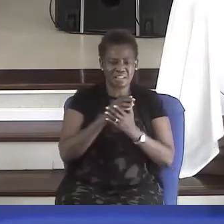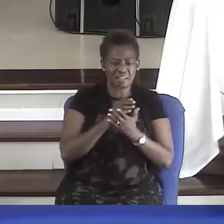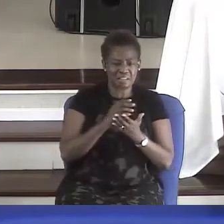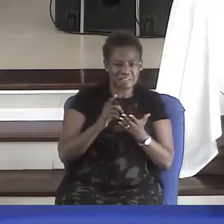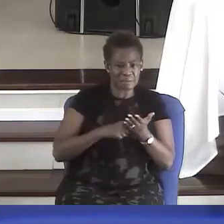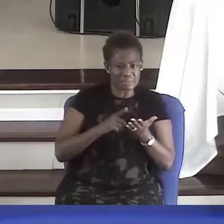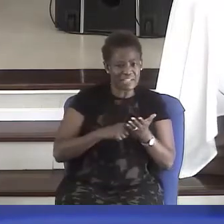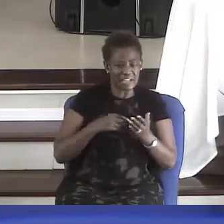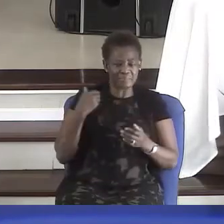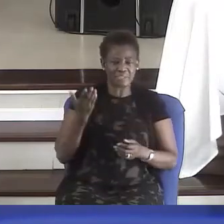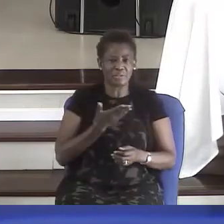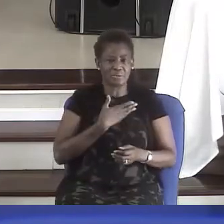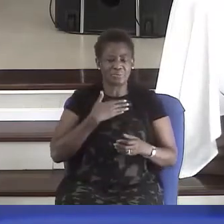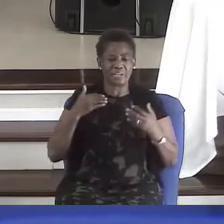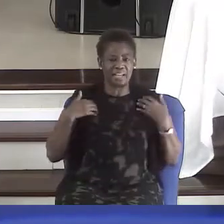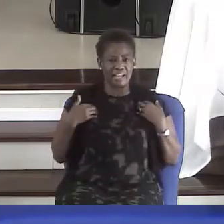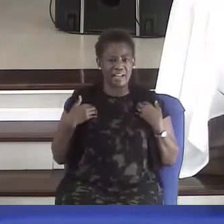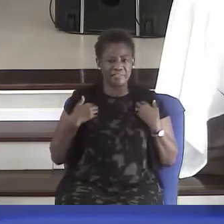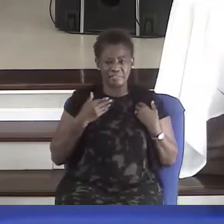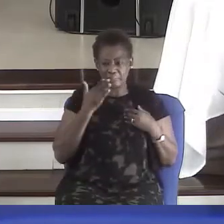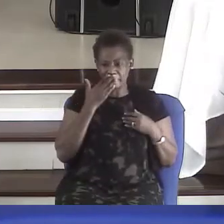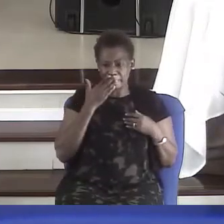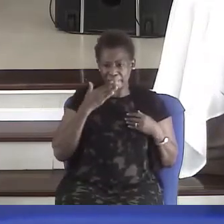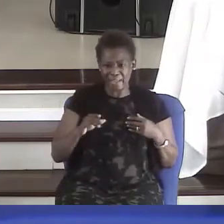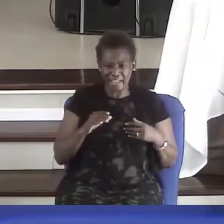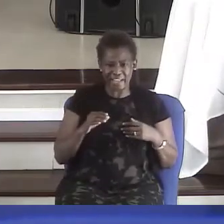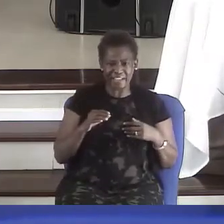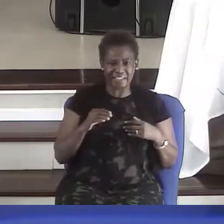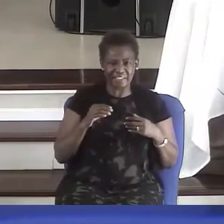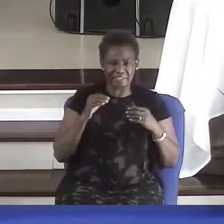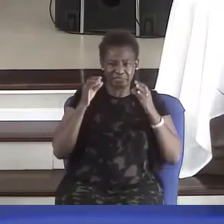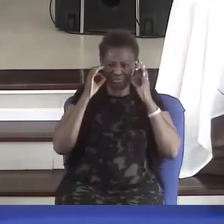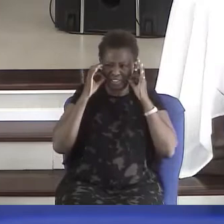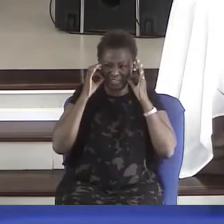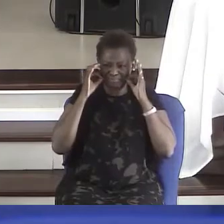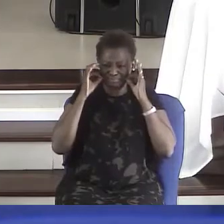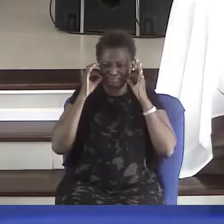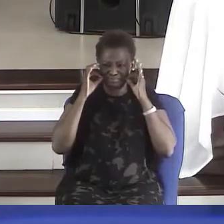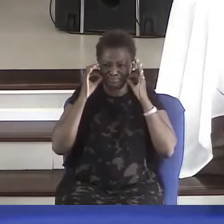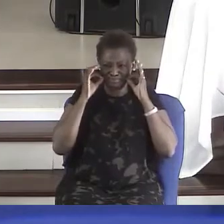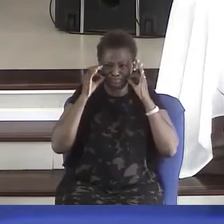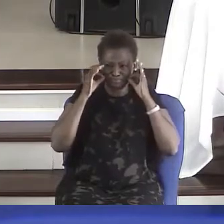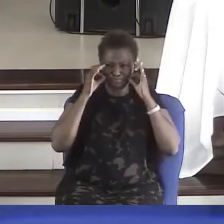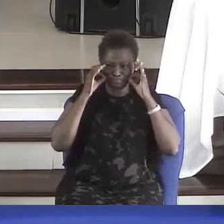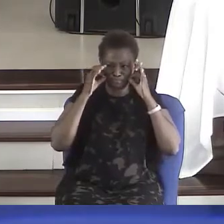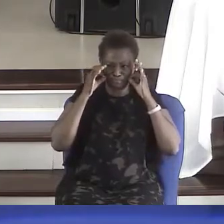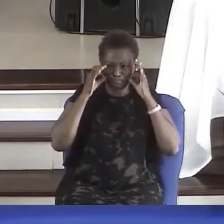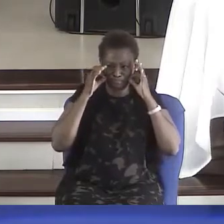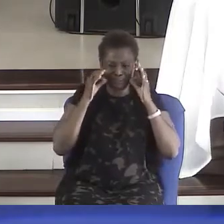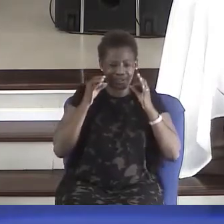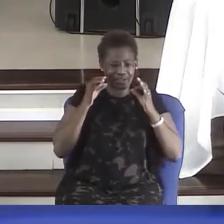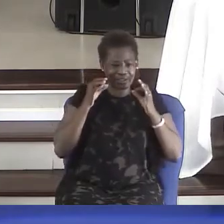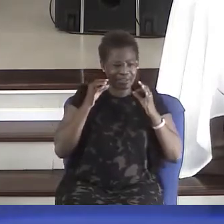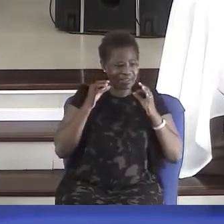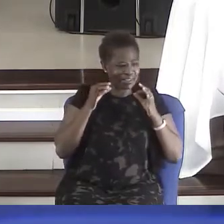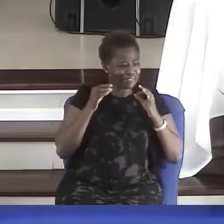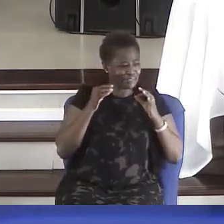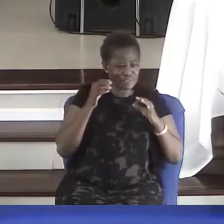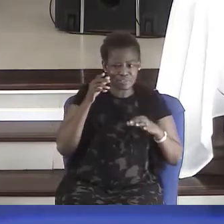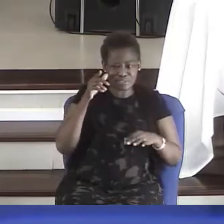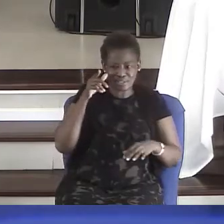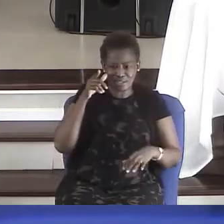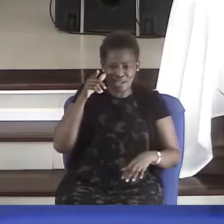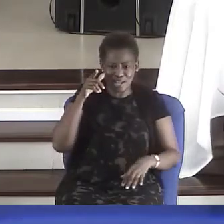fat and we don't know. If you don't just listen to somebody who tells you, oh, you look good because you're